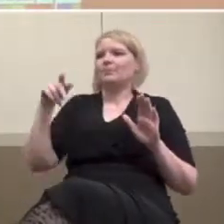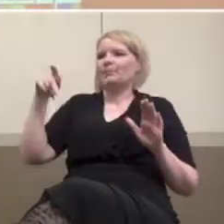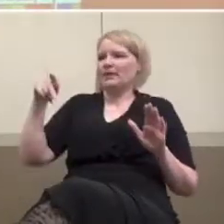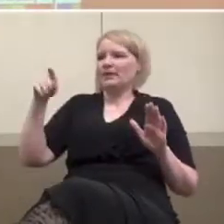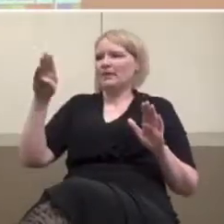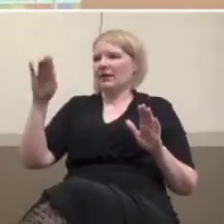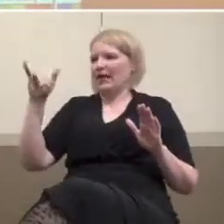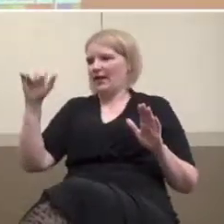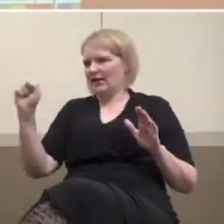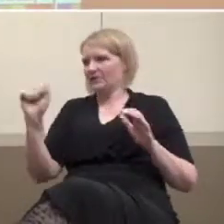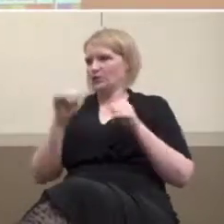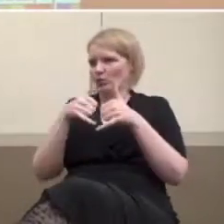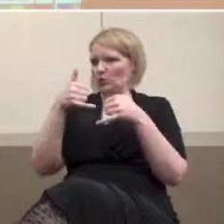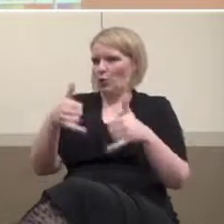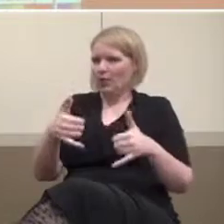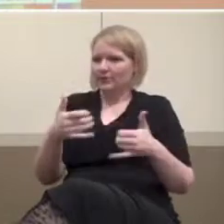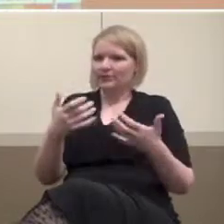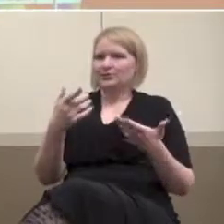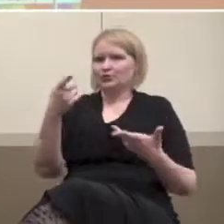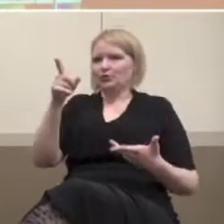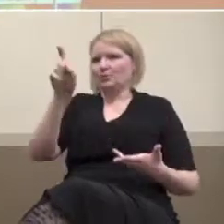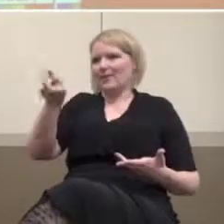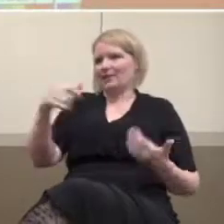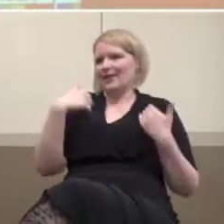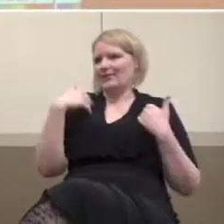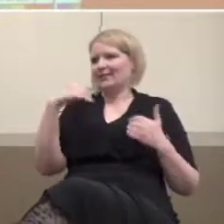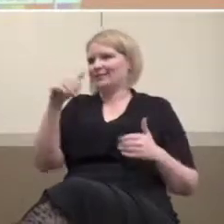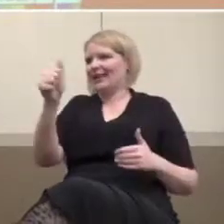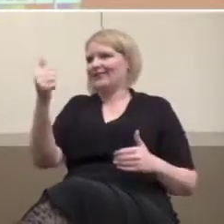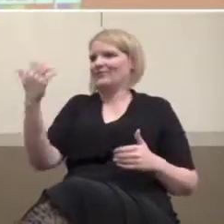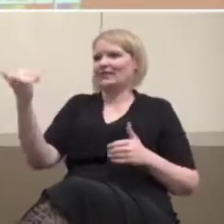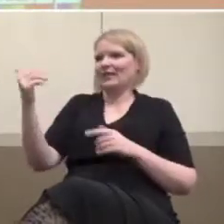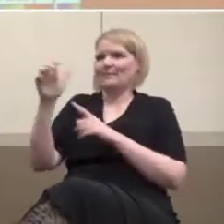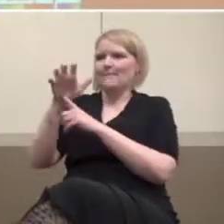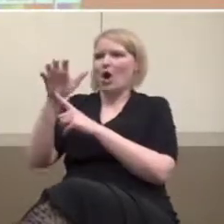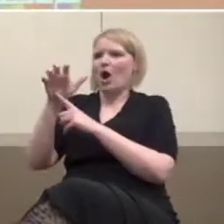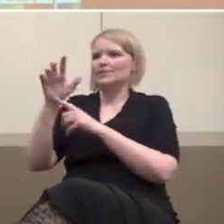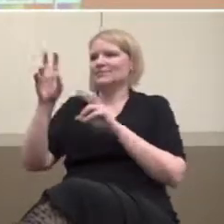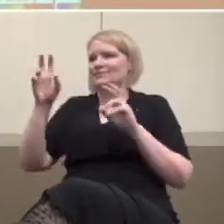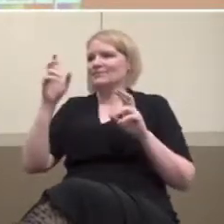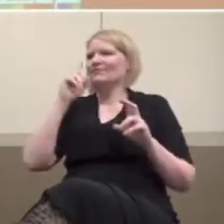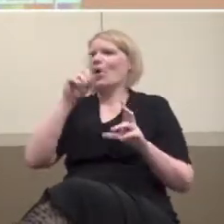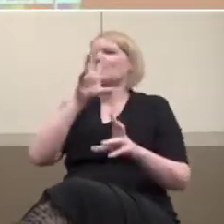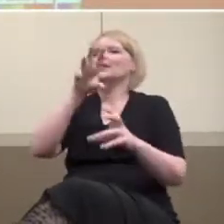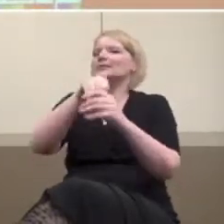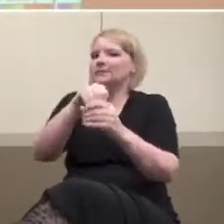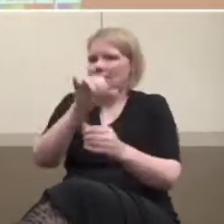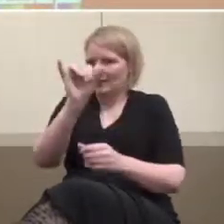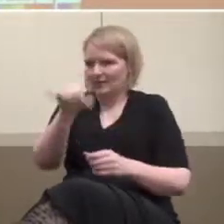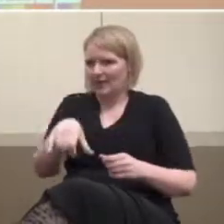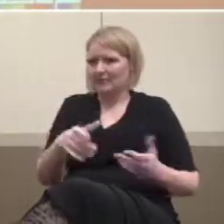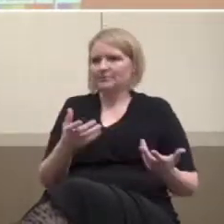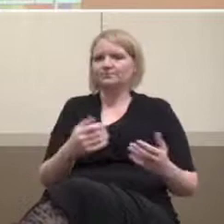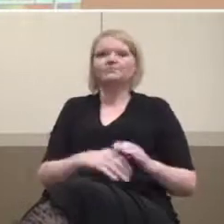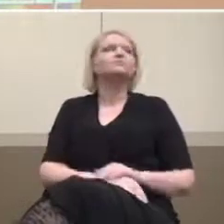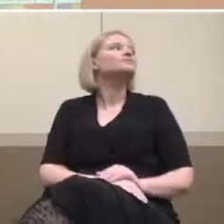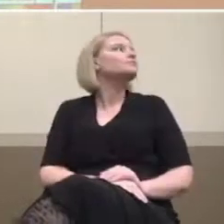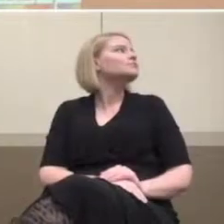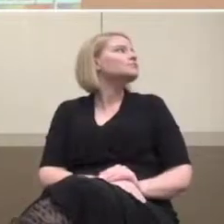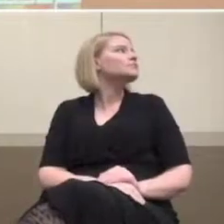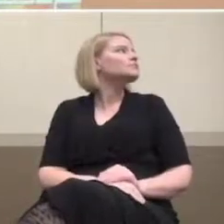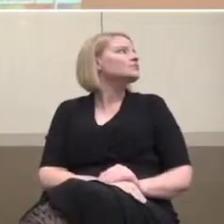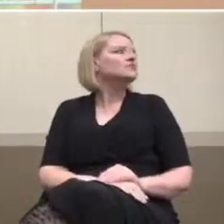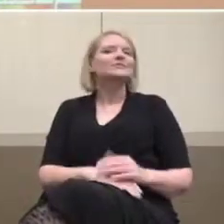reward, and you usually need to have 10 or 15 Panther paws to participate in that. So this is a really